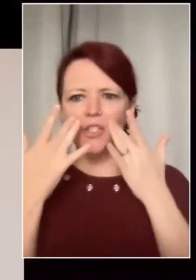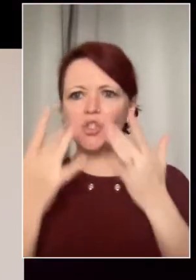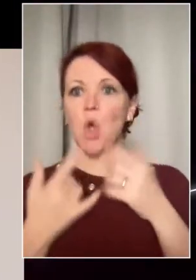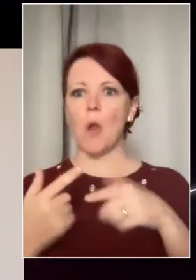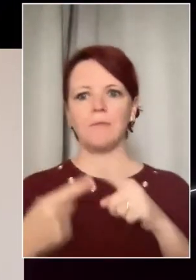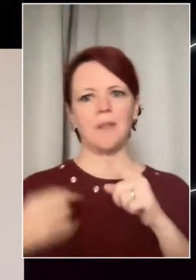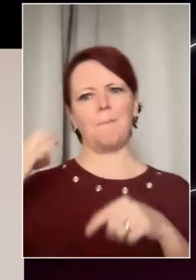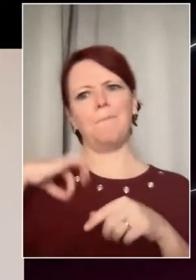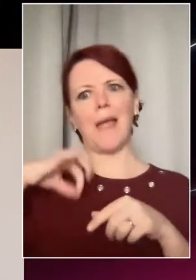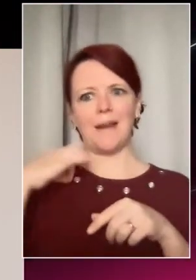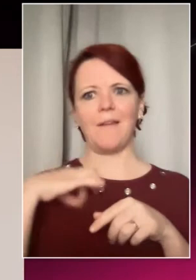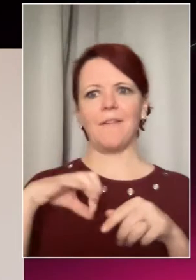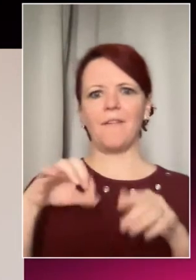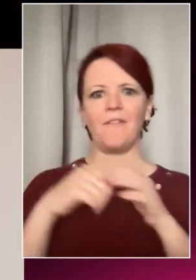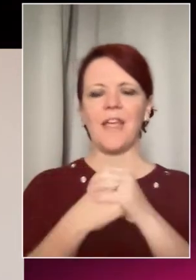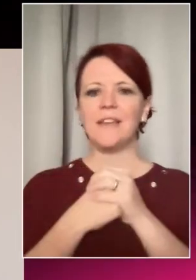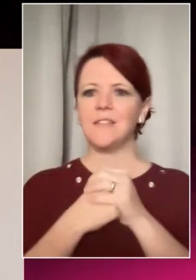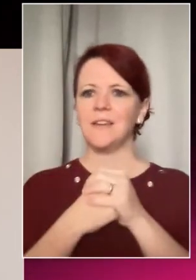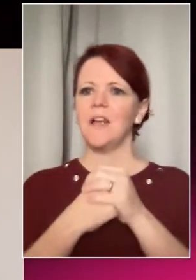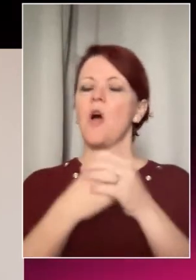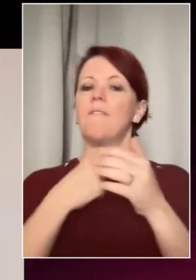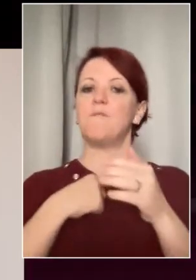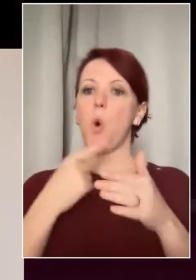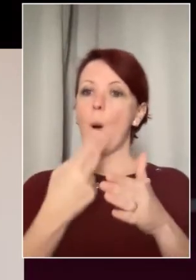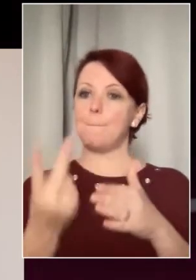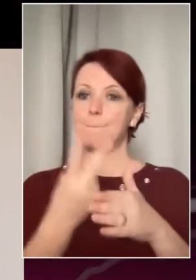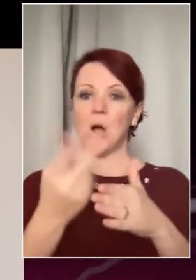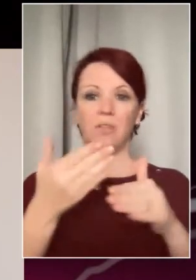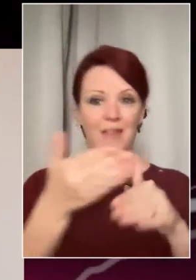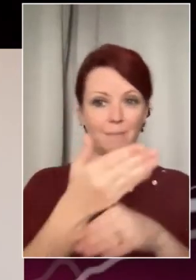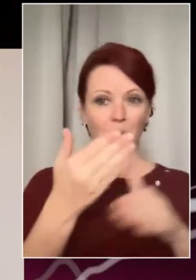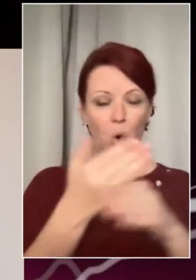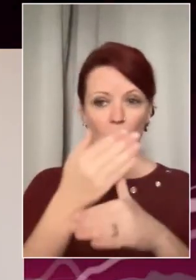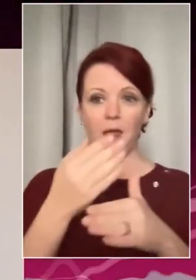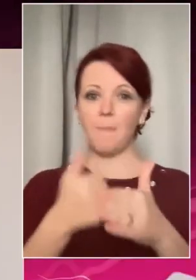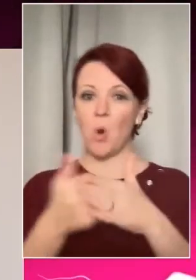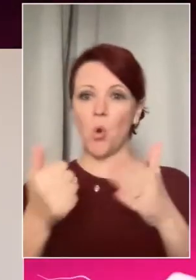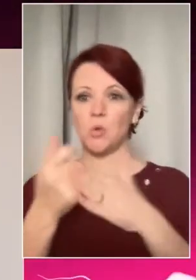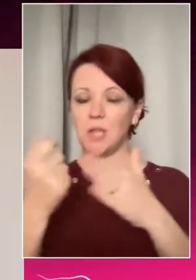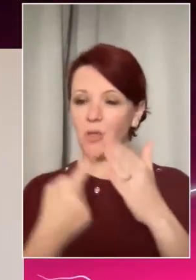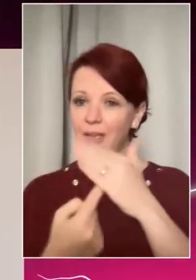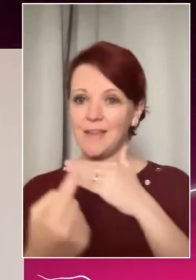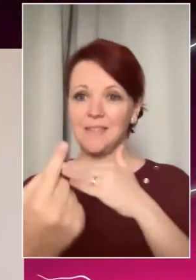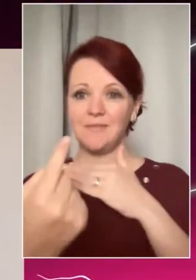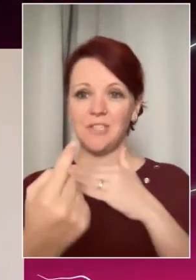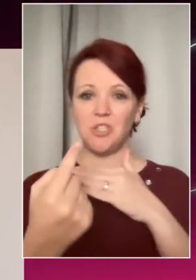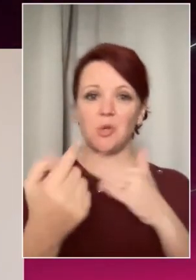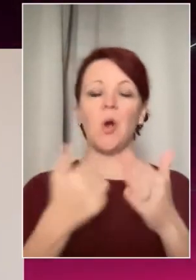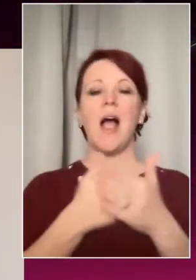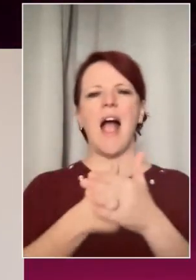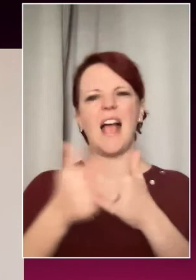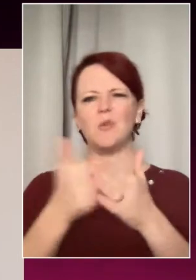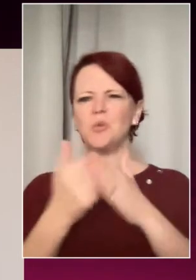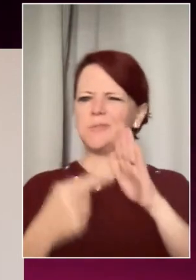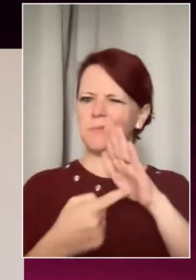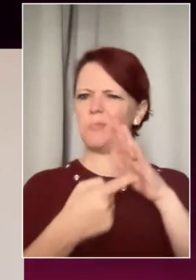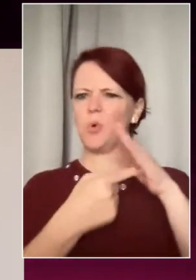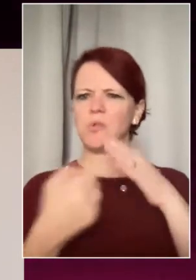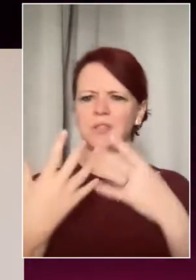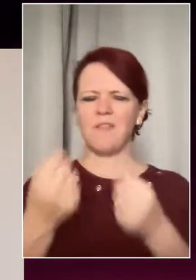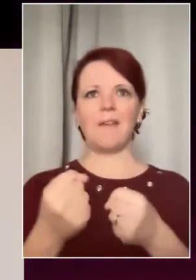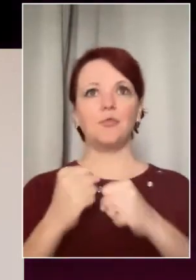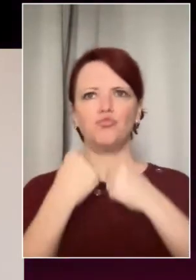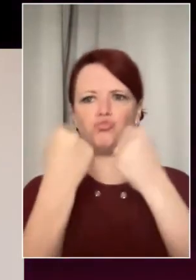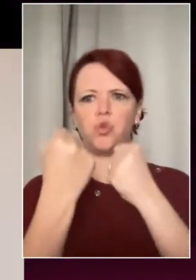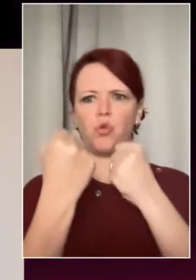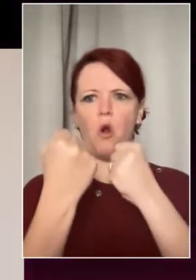but more importantly the individual, and the importance of maintaining strong apprenticeship programmes.